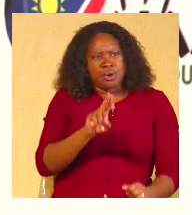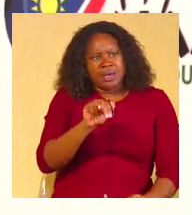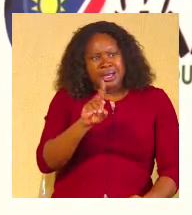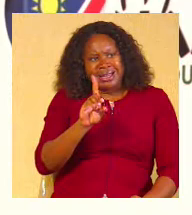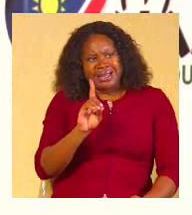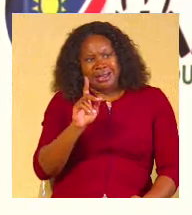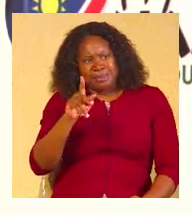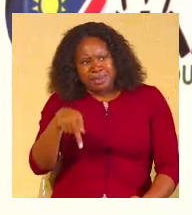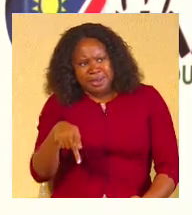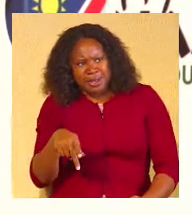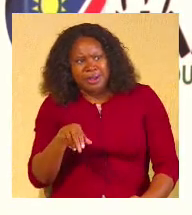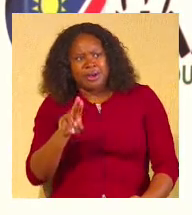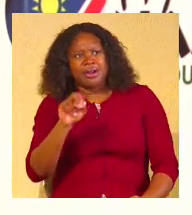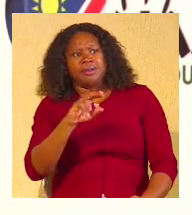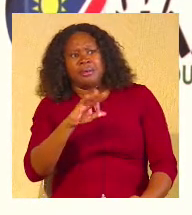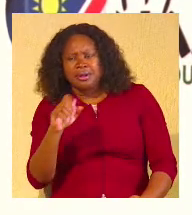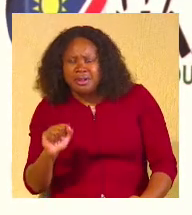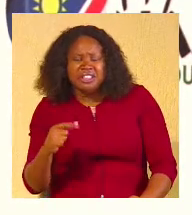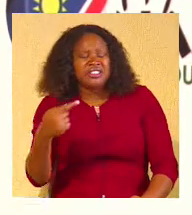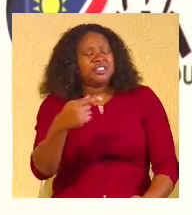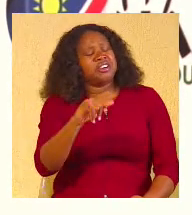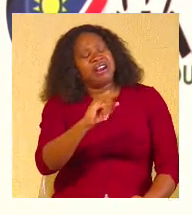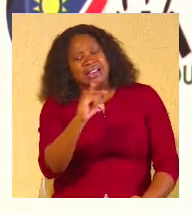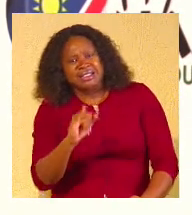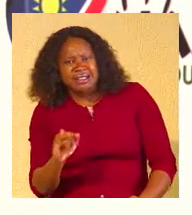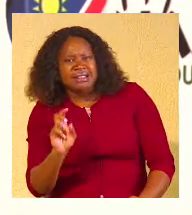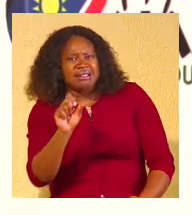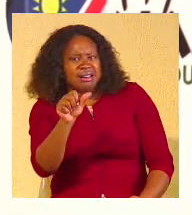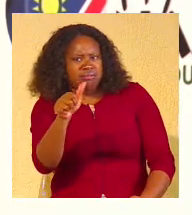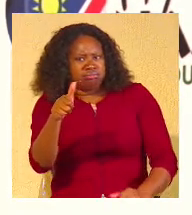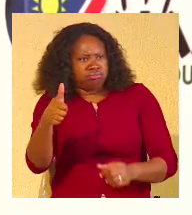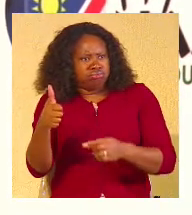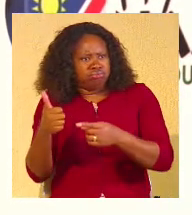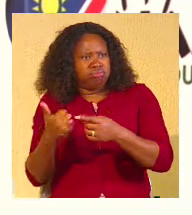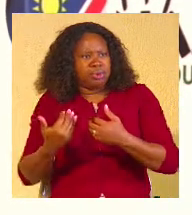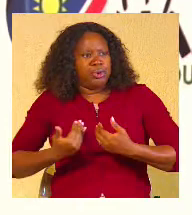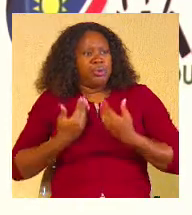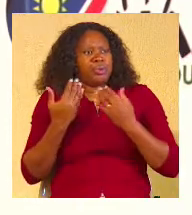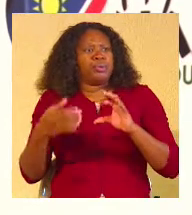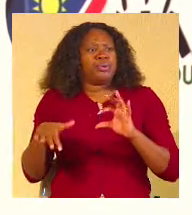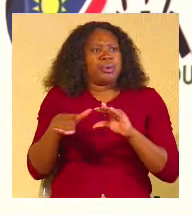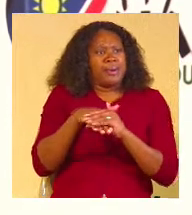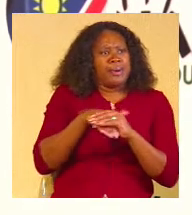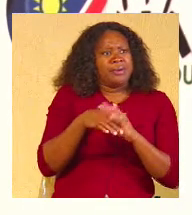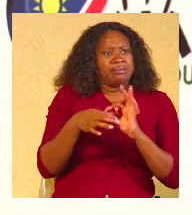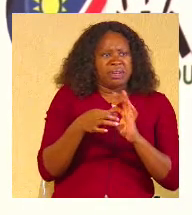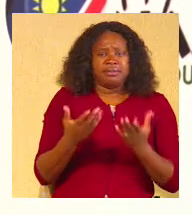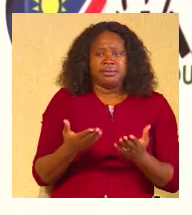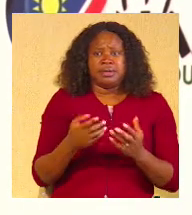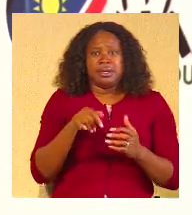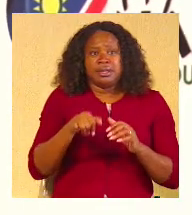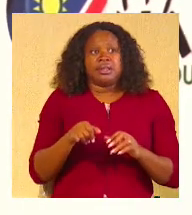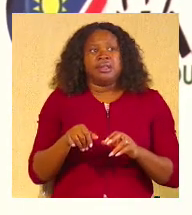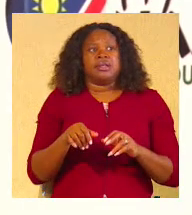UNDP, UNFPA, GIZ, as well as other youth affiliates, because I think this is a great time to use